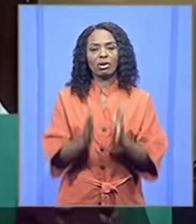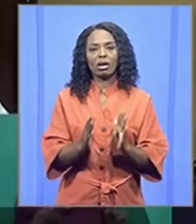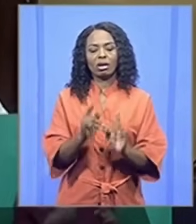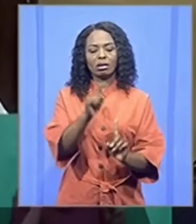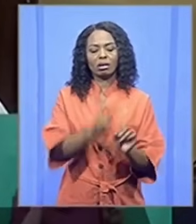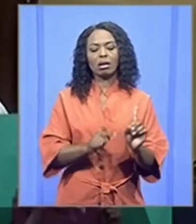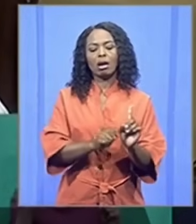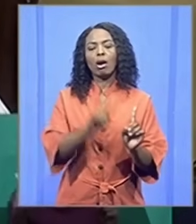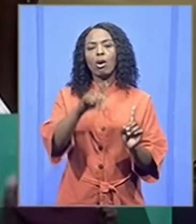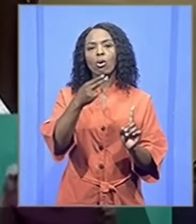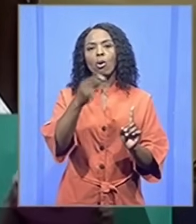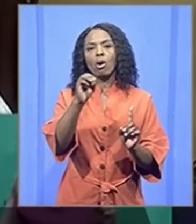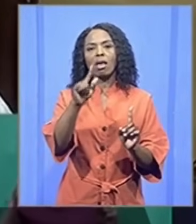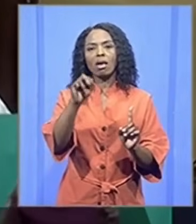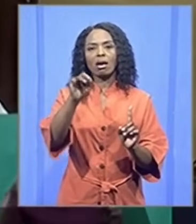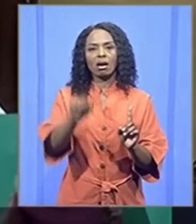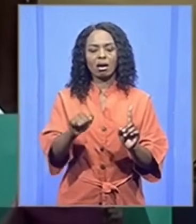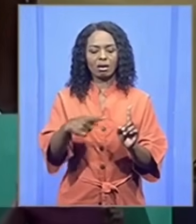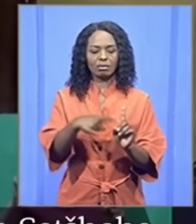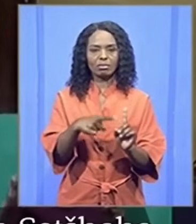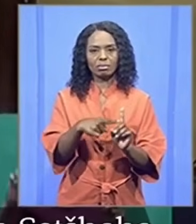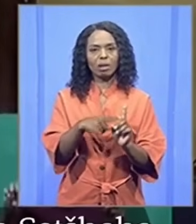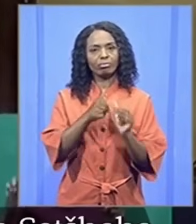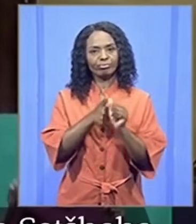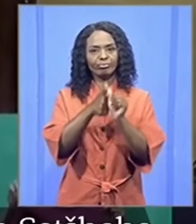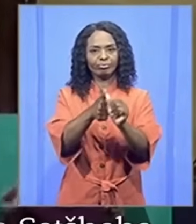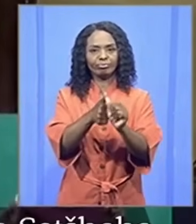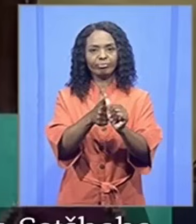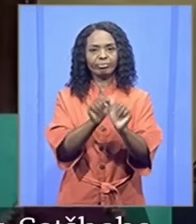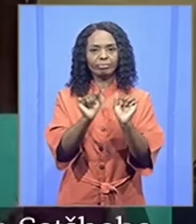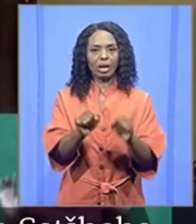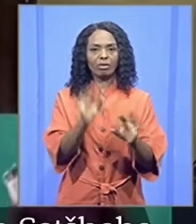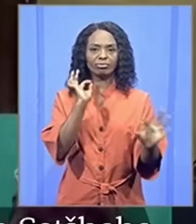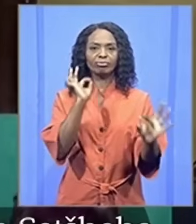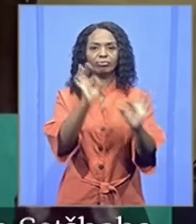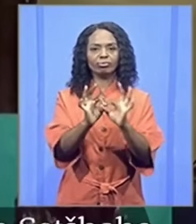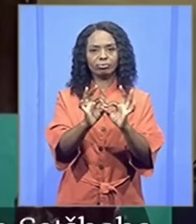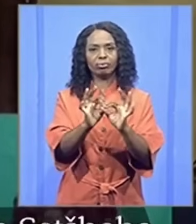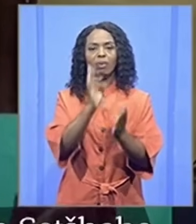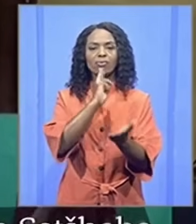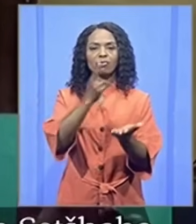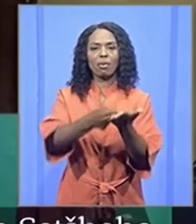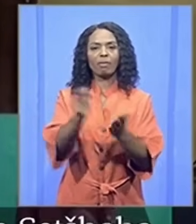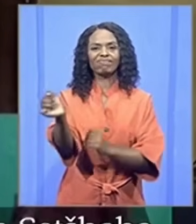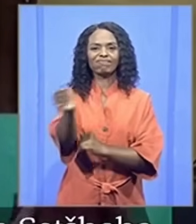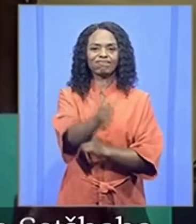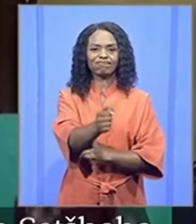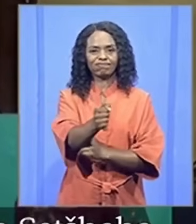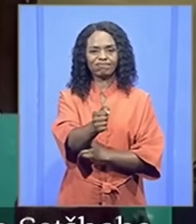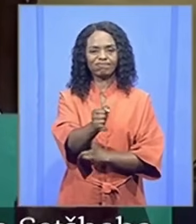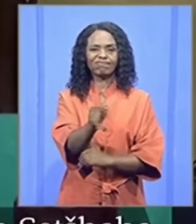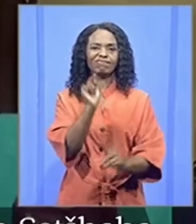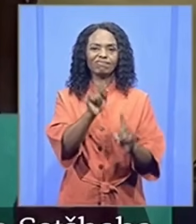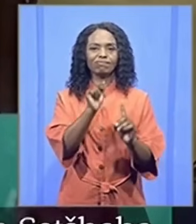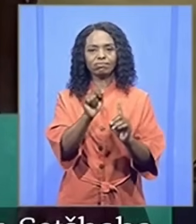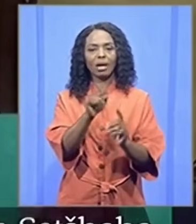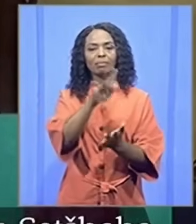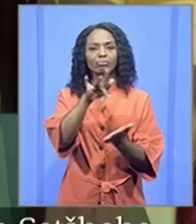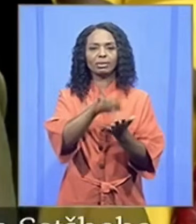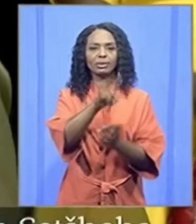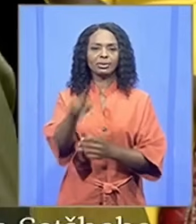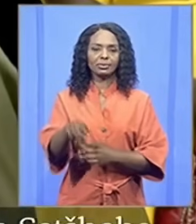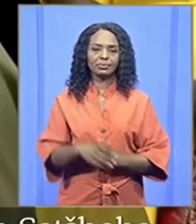Kholeka Qaleka is accordingly recommended for appointment as public